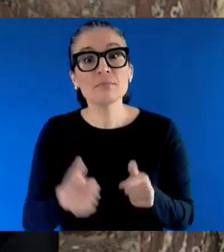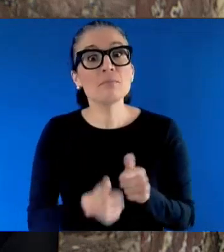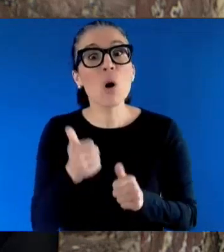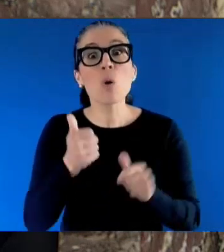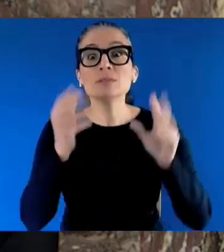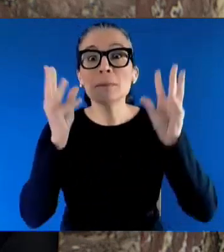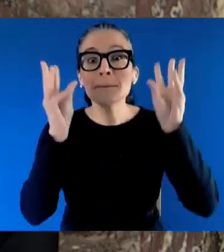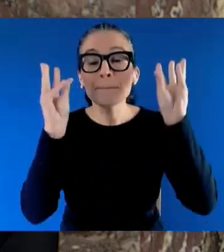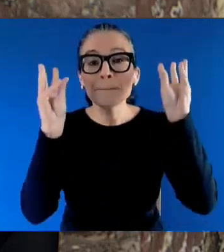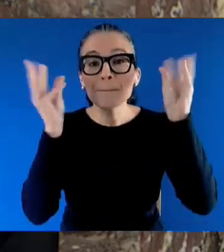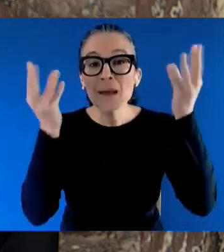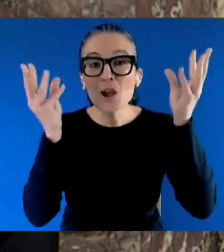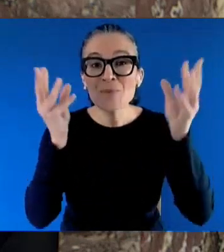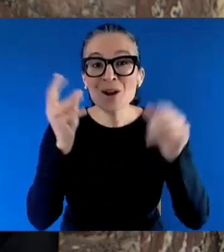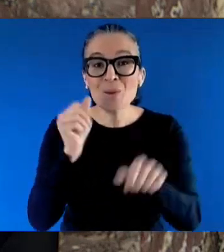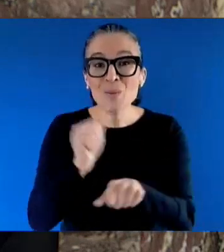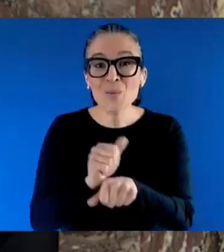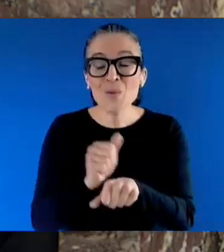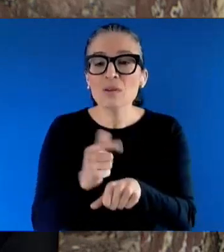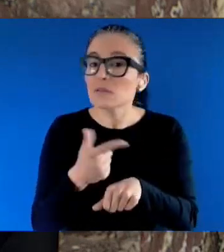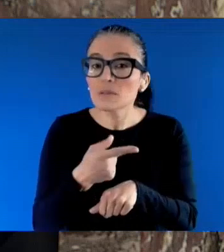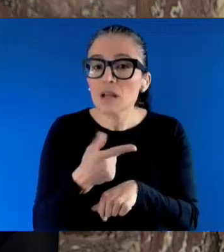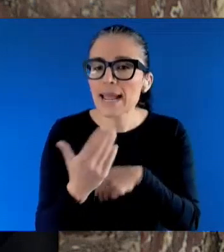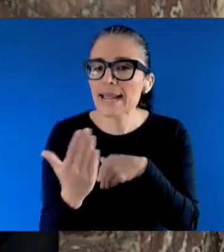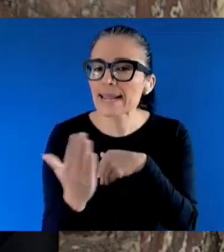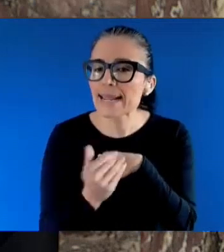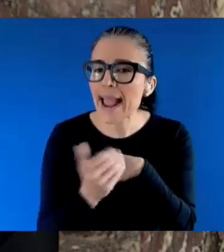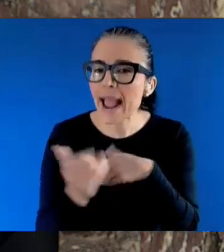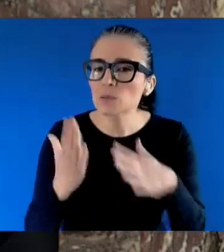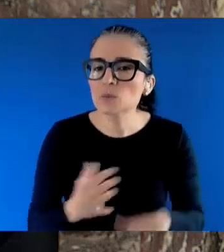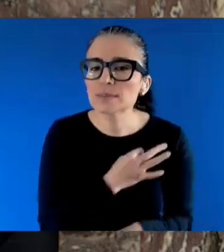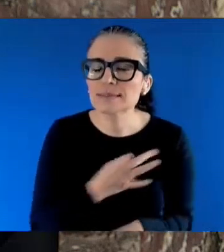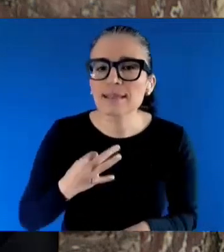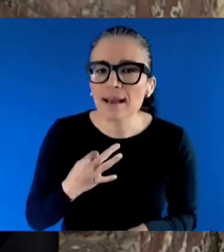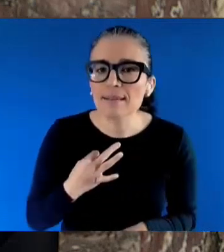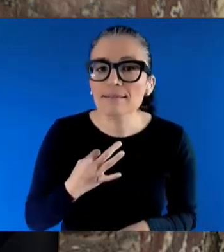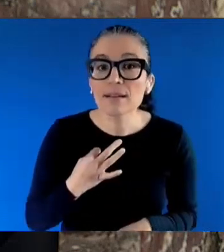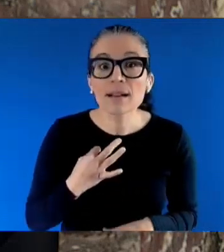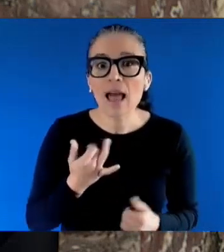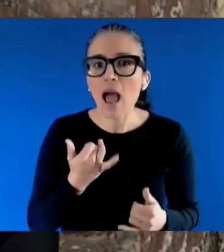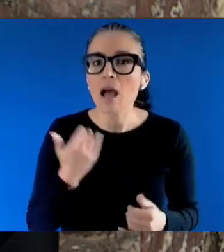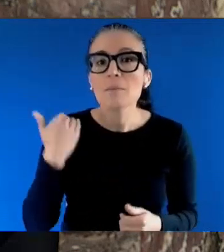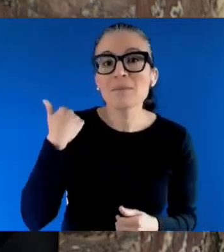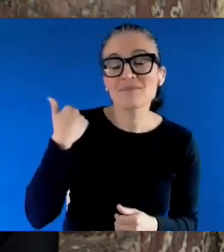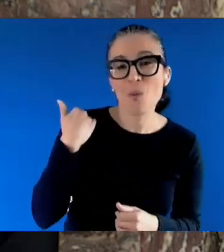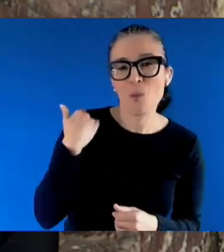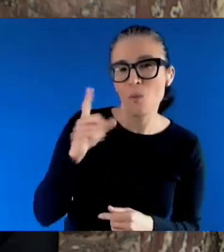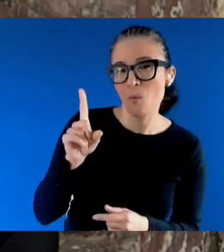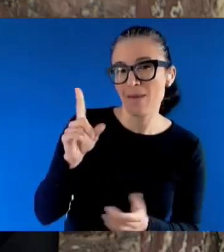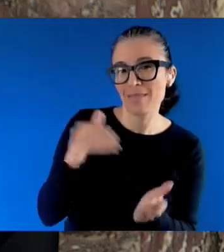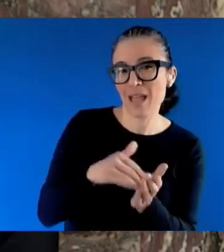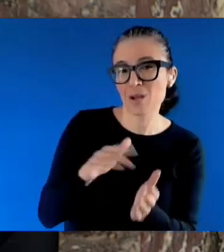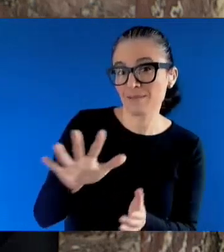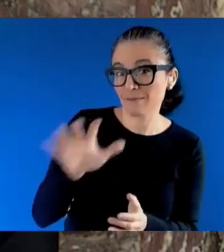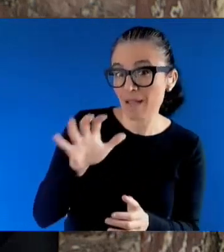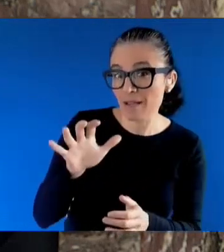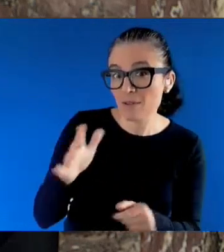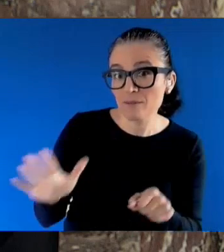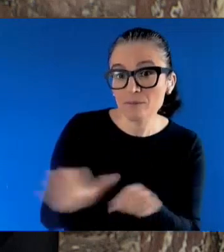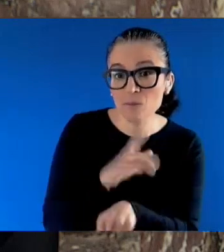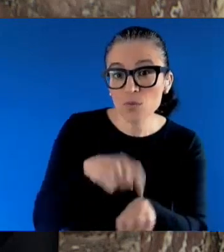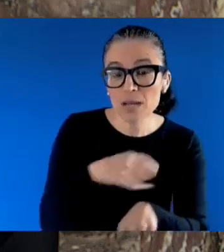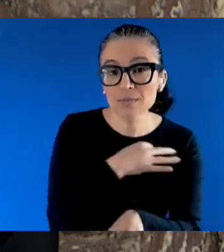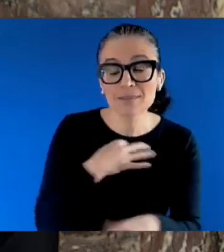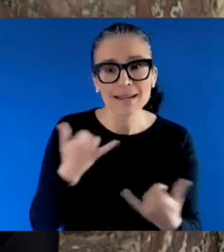ambulance paramedics, full-time, from 1,500 to 2,600, and the members know this, Honourable Speaker, in 6 years, Honourable